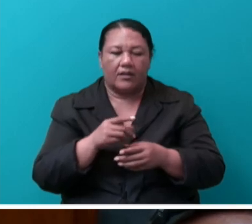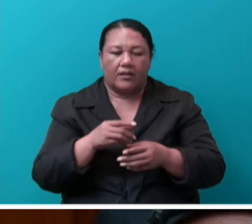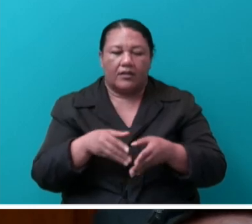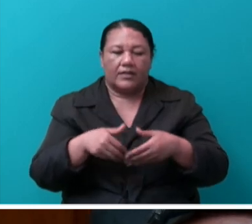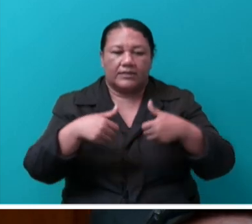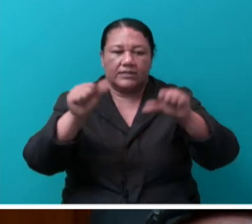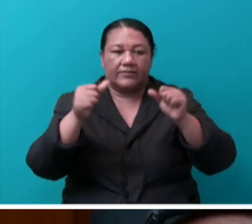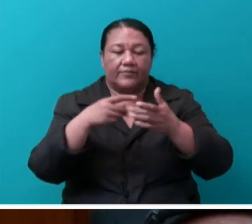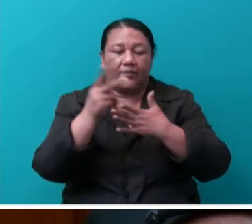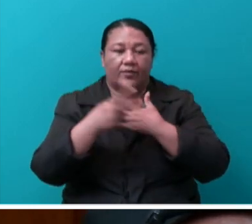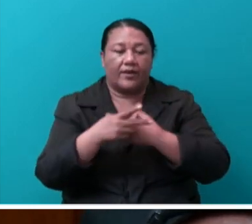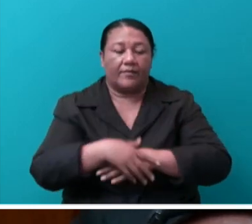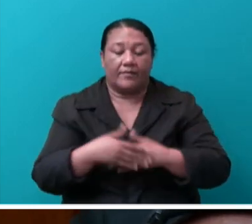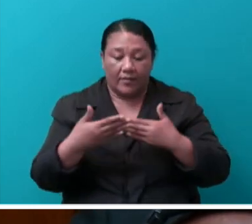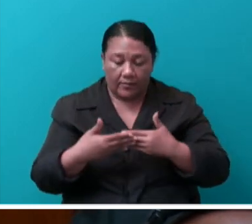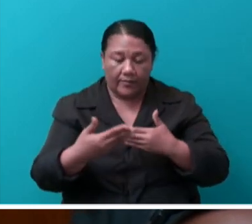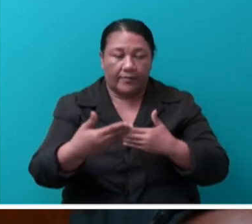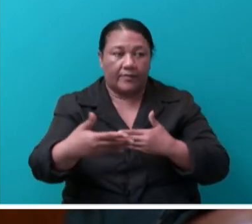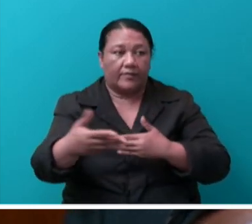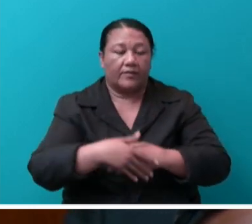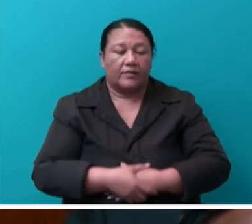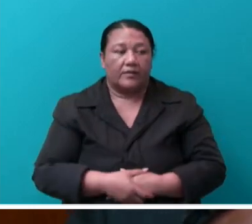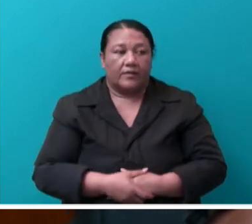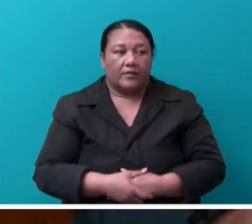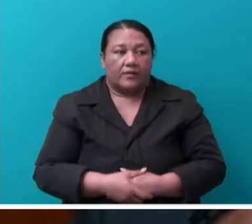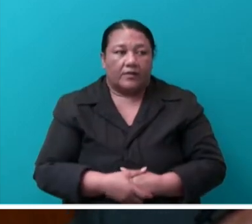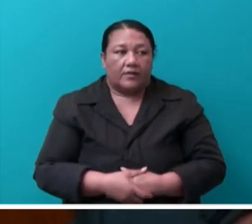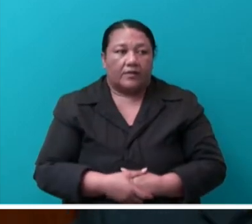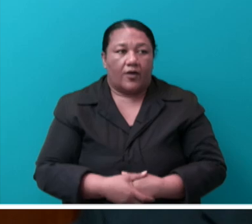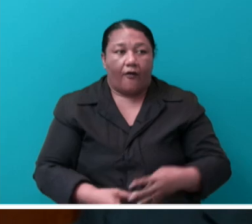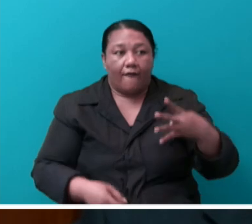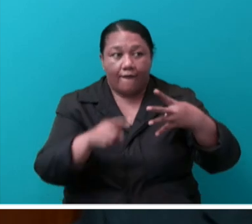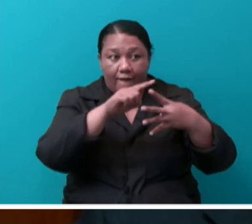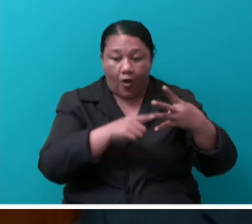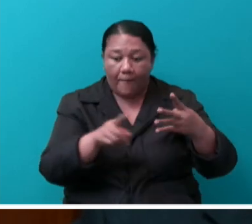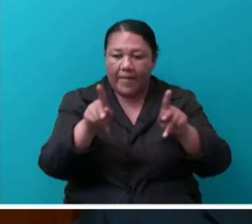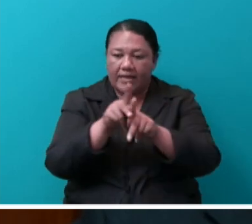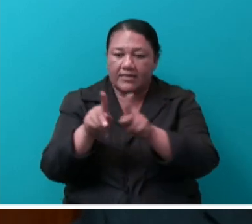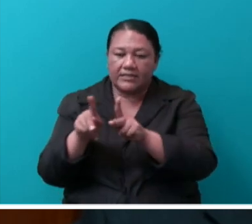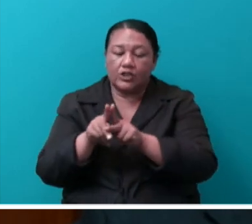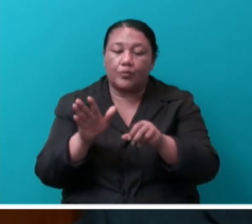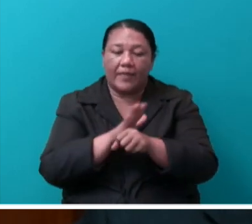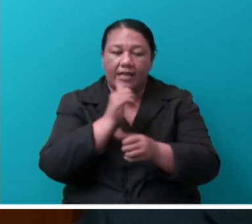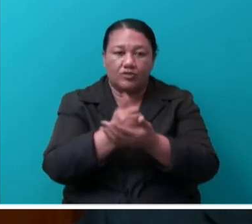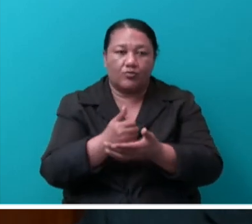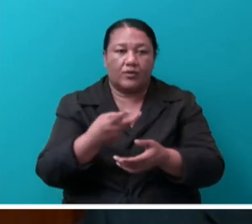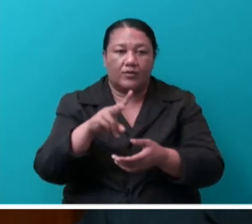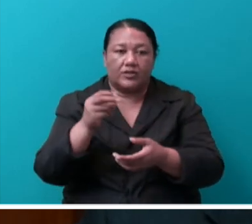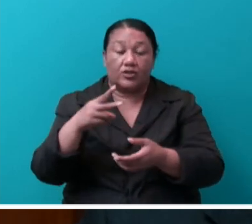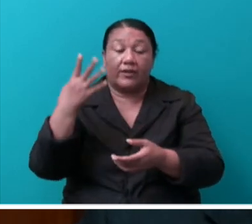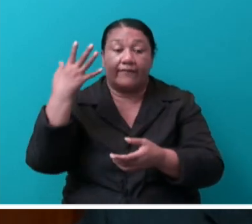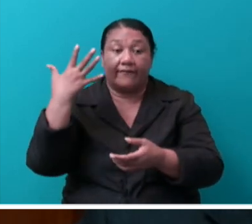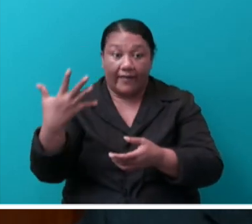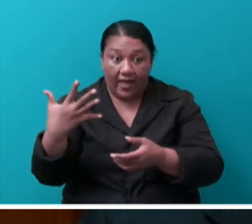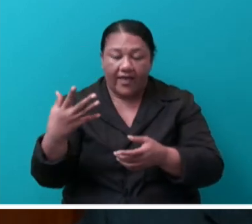Honorable Speaker, I'm excited and committed to forging these partnerships in making 2025 hopefully a transformative